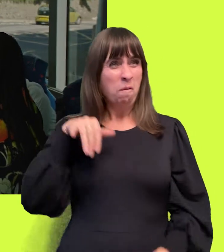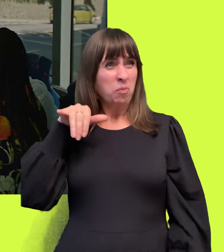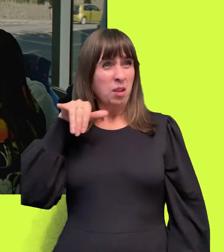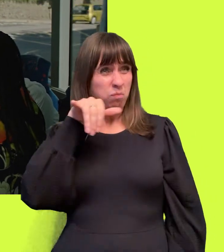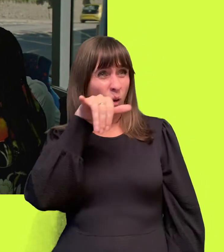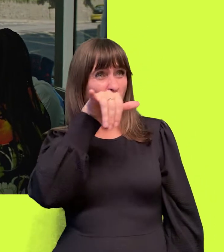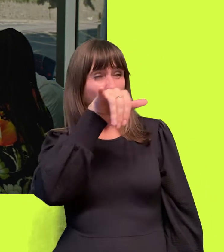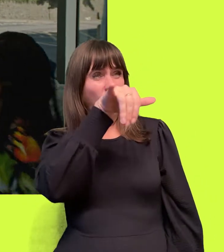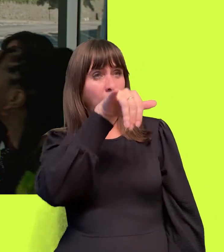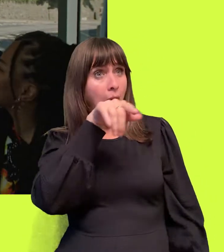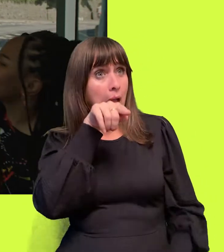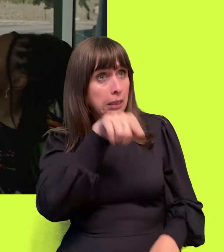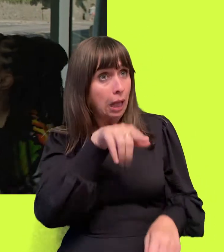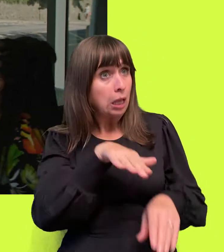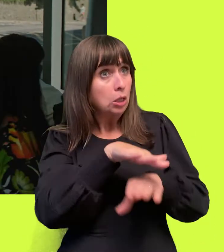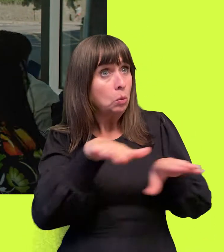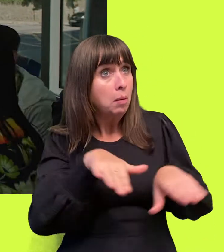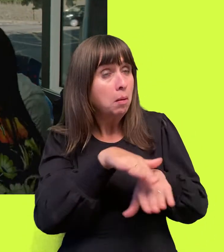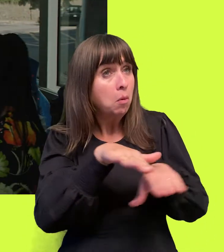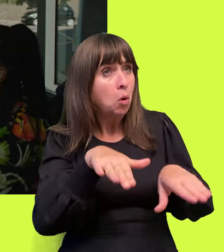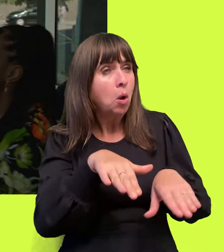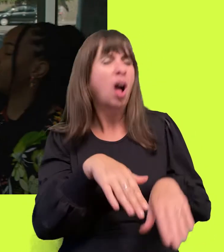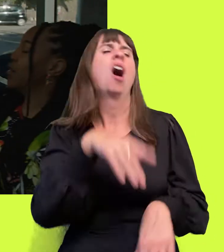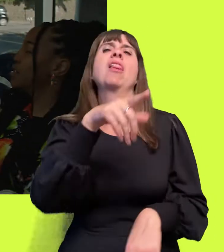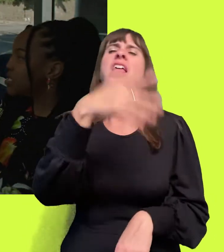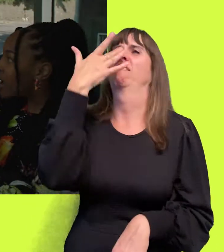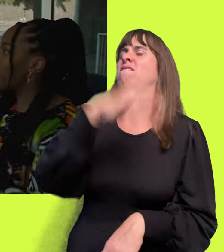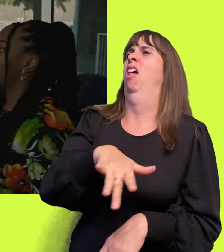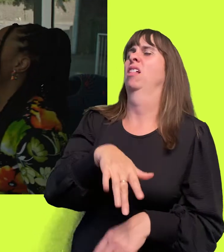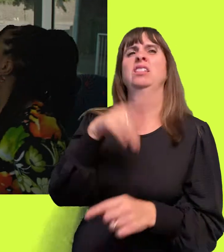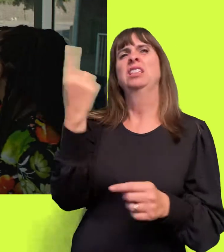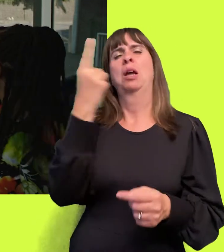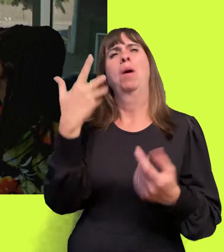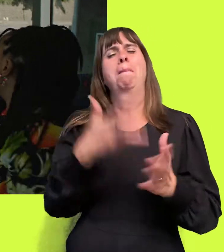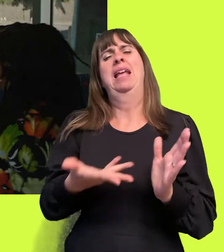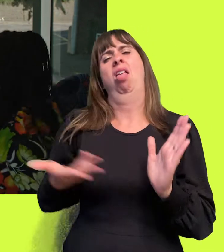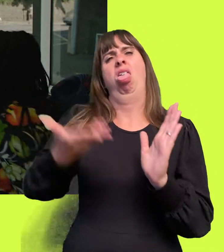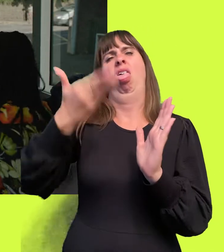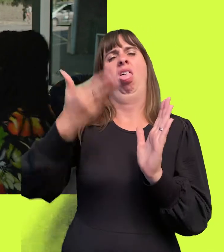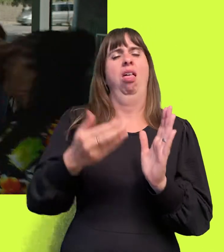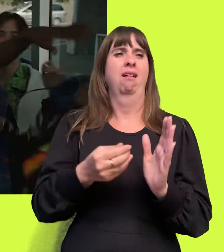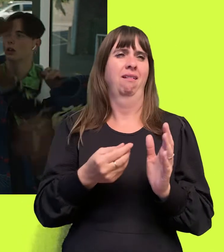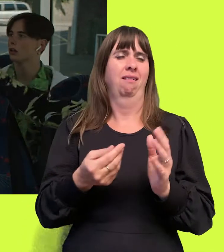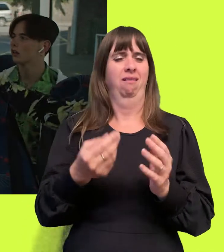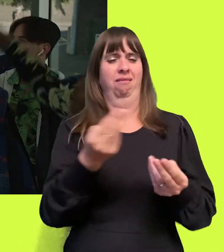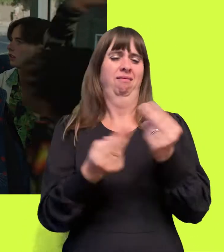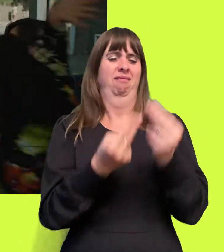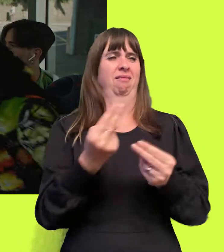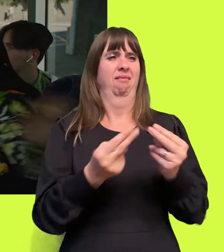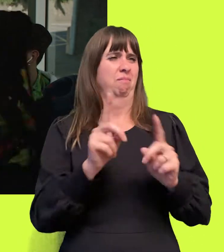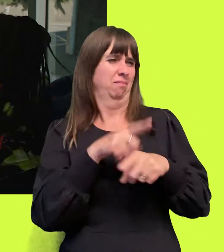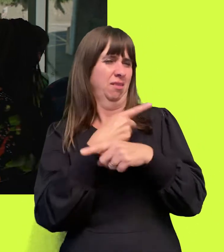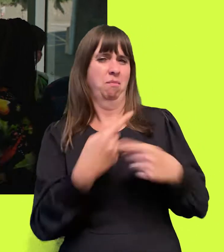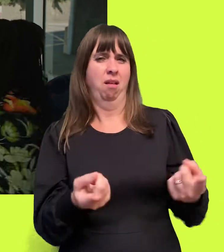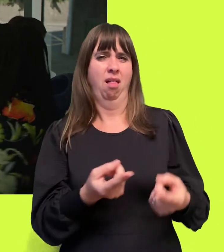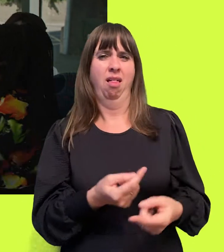Oh my, is that a swimming pool? Oh, it's fake. Defo. Well, yeah, obviously it's fake. Well, obviously it's fake. Sit down, man. Get